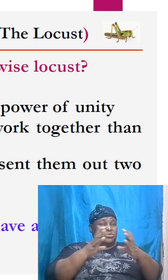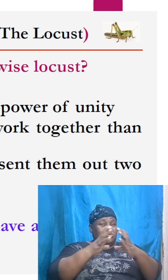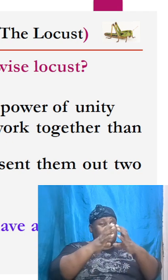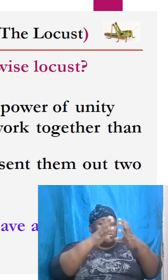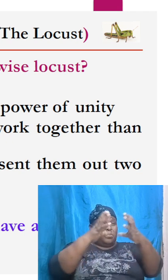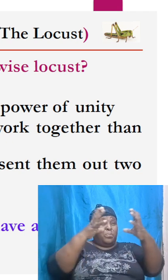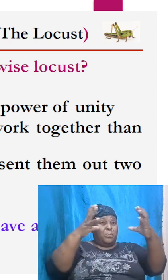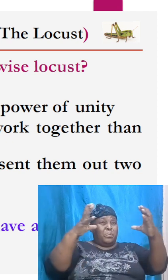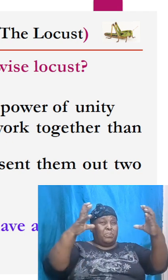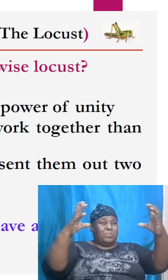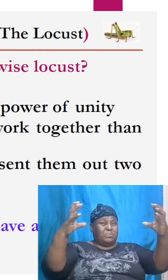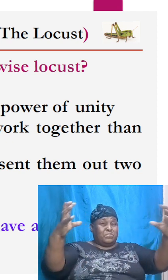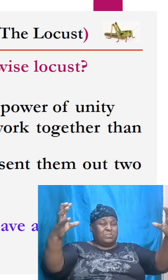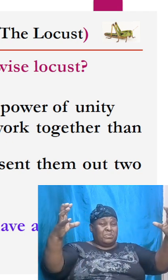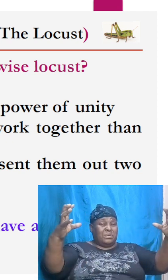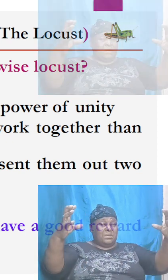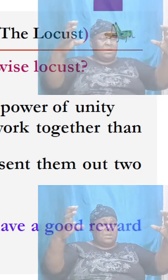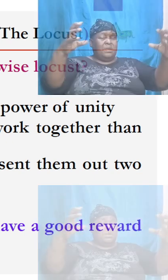vegetation.